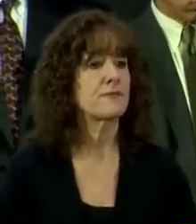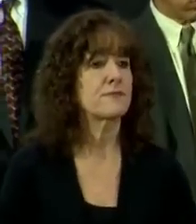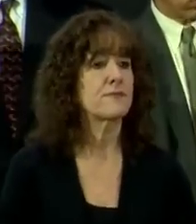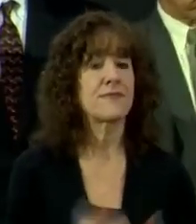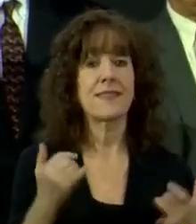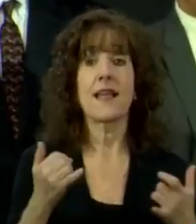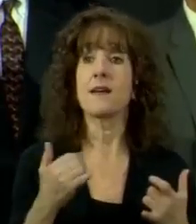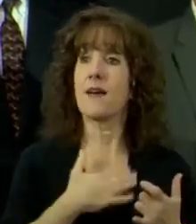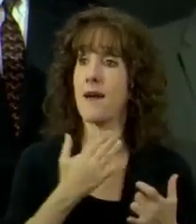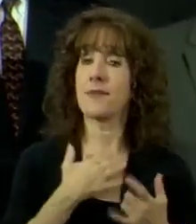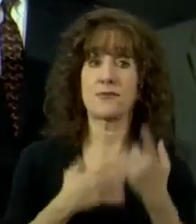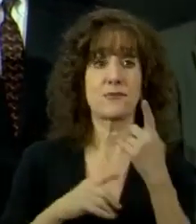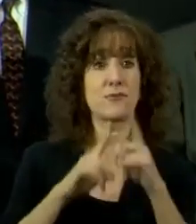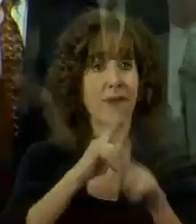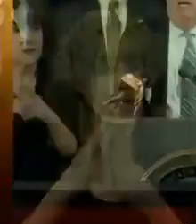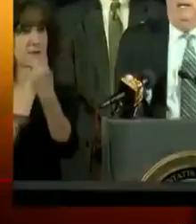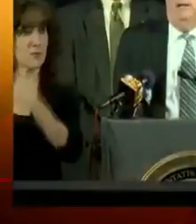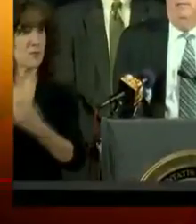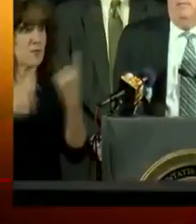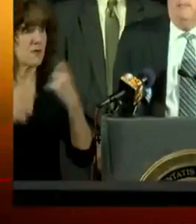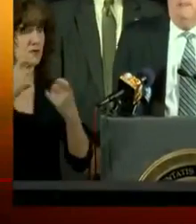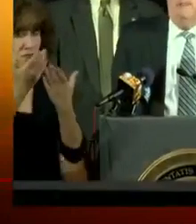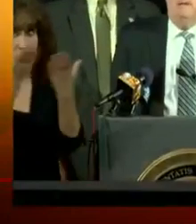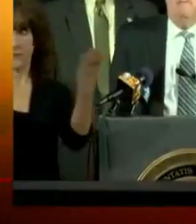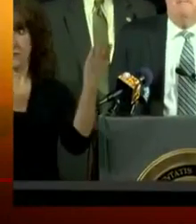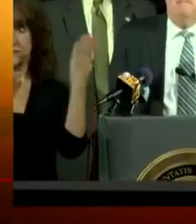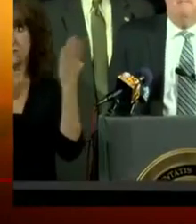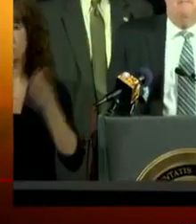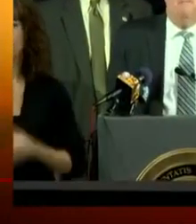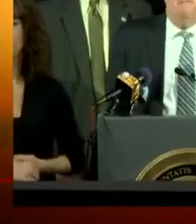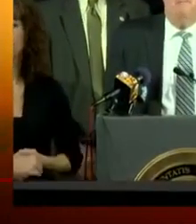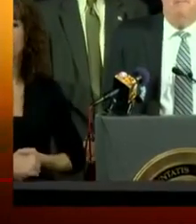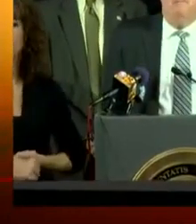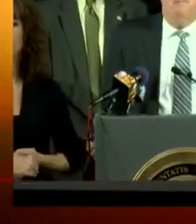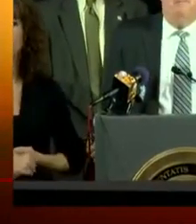This time we'd all be happy to take any questions that anyone might have.